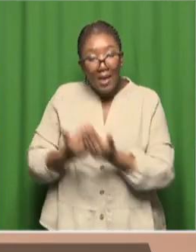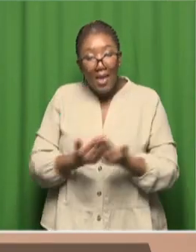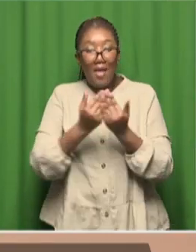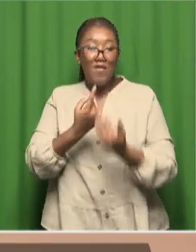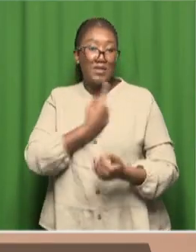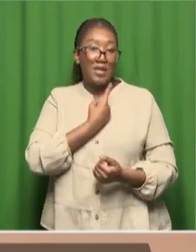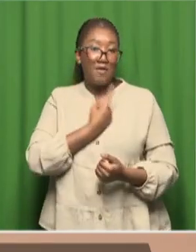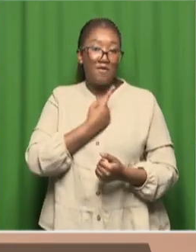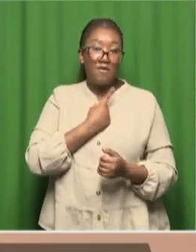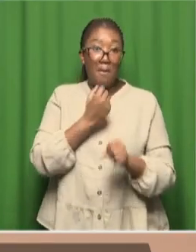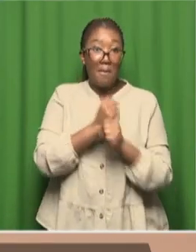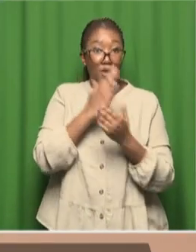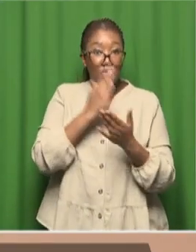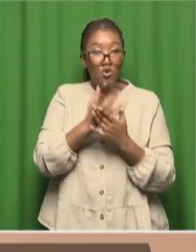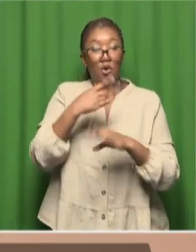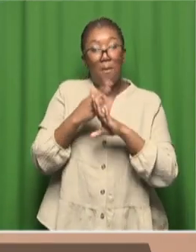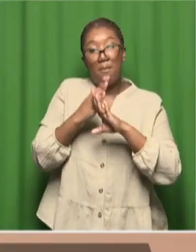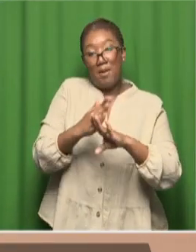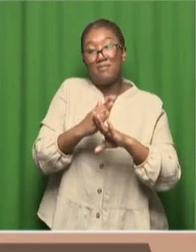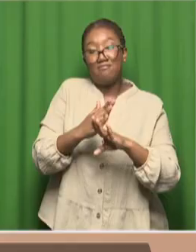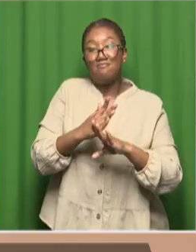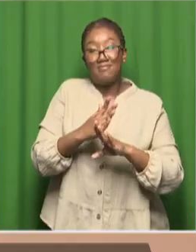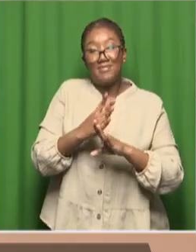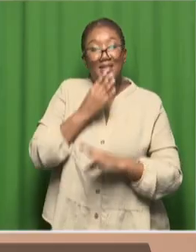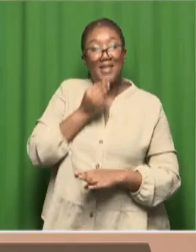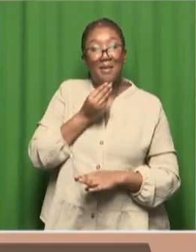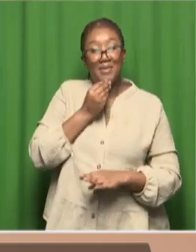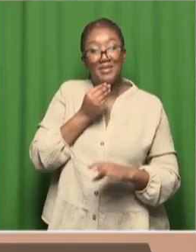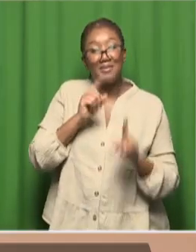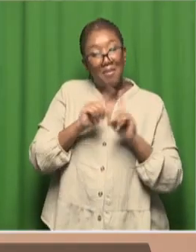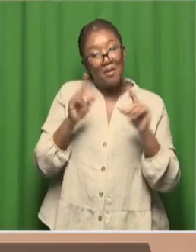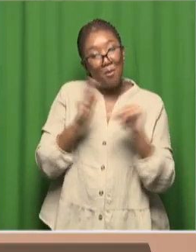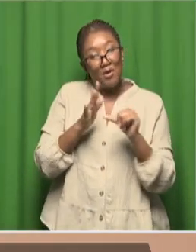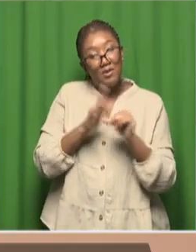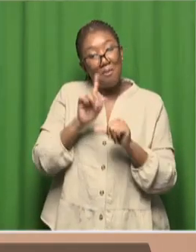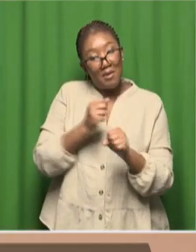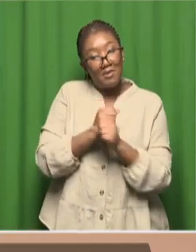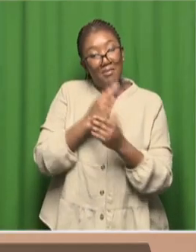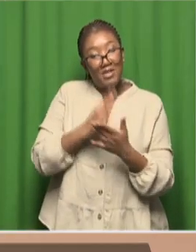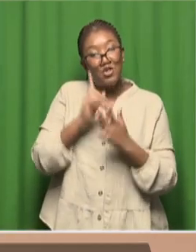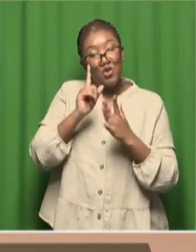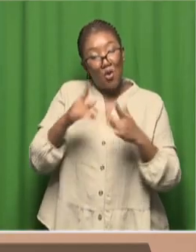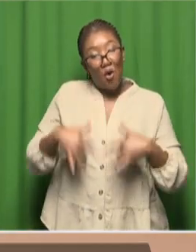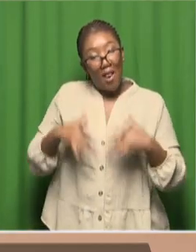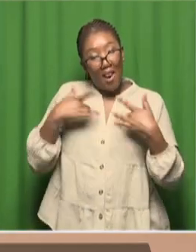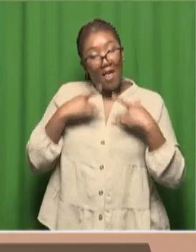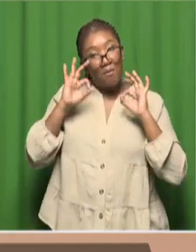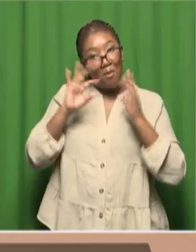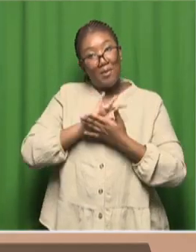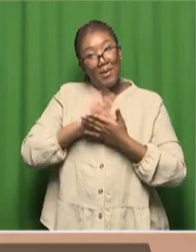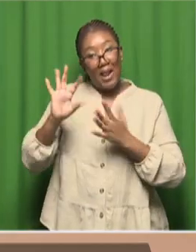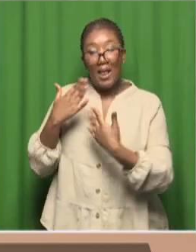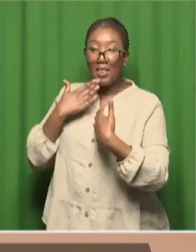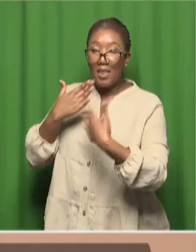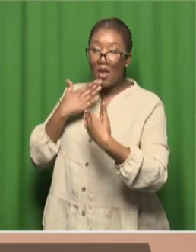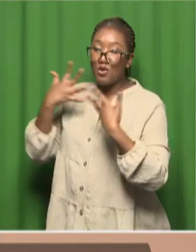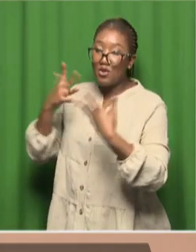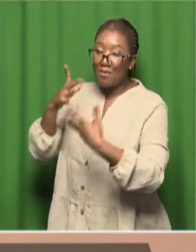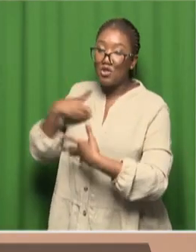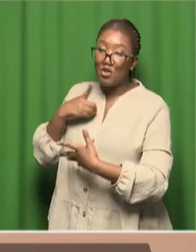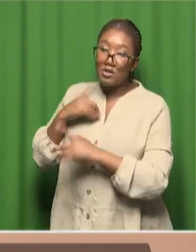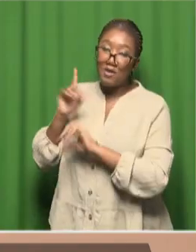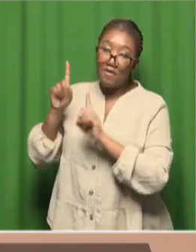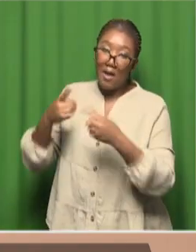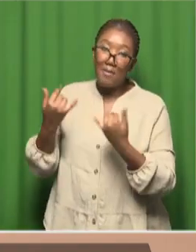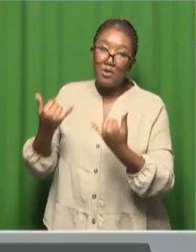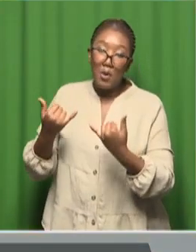that you don't have to get diabetes if you just keep it clean. Let's put it that way. Doctor, thank you. Thank you. Thanks for coming in.